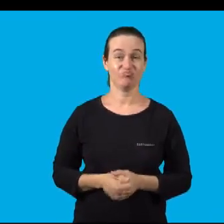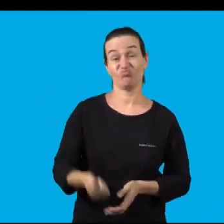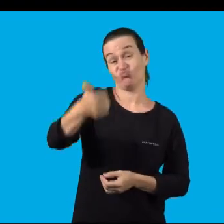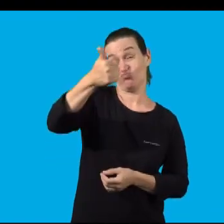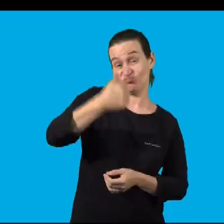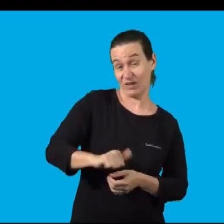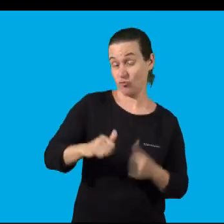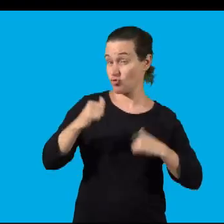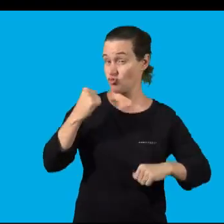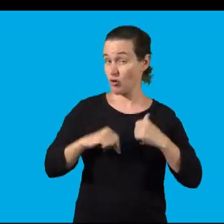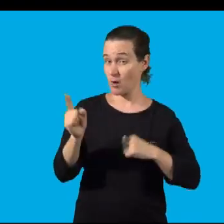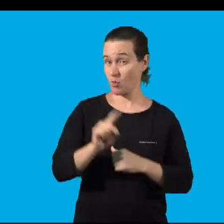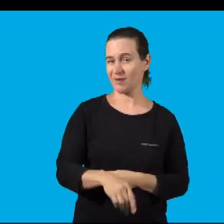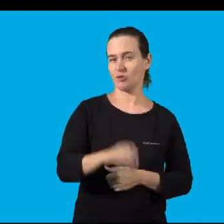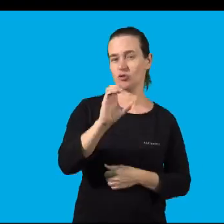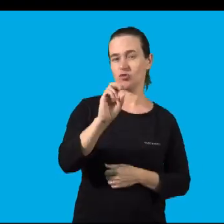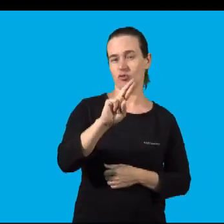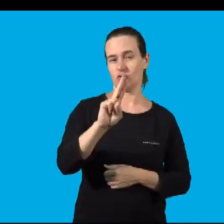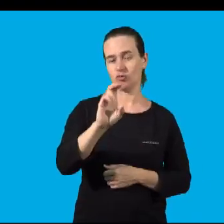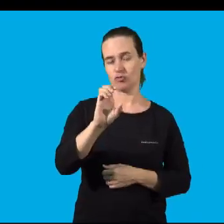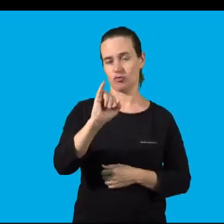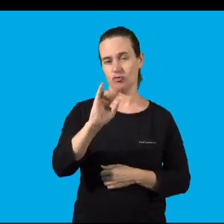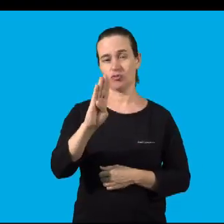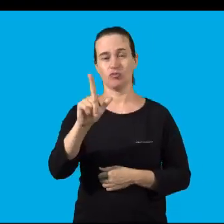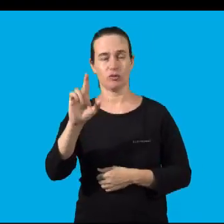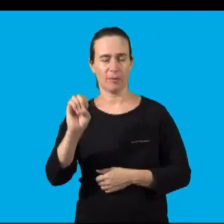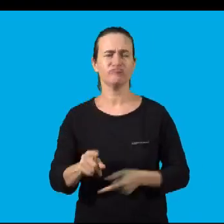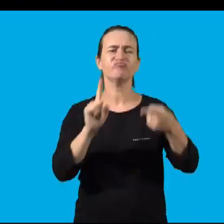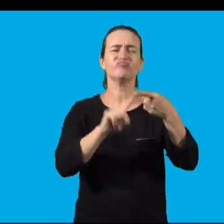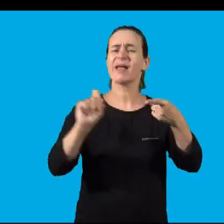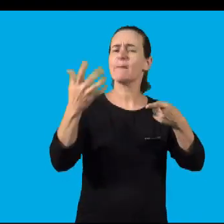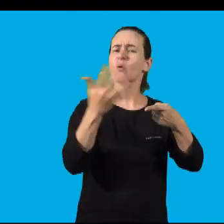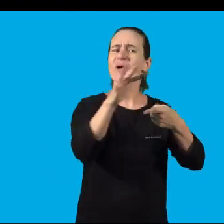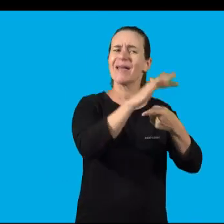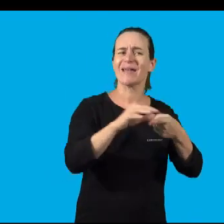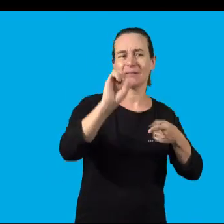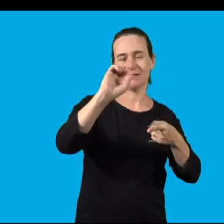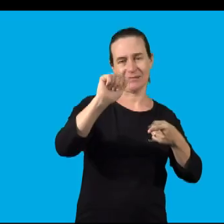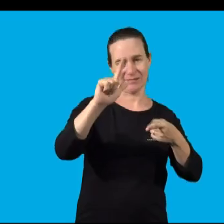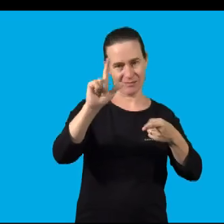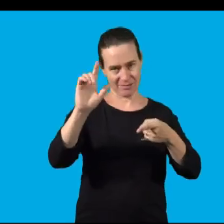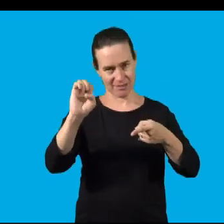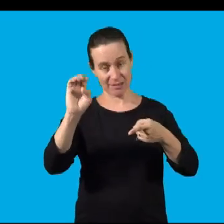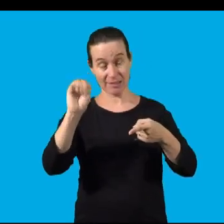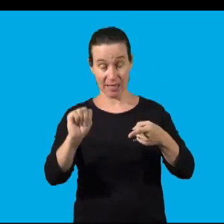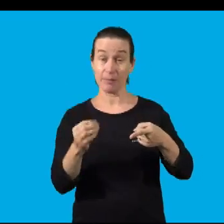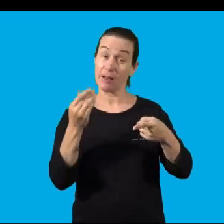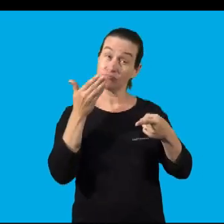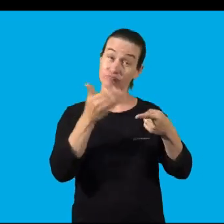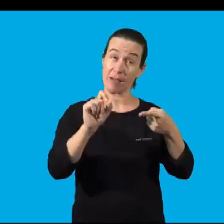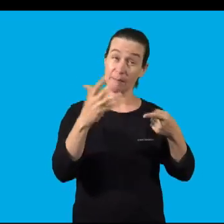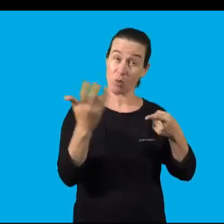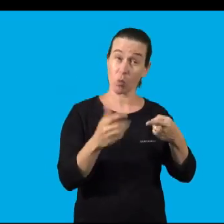Now, let's go to Salem and the witch trials, the crucible. The setting is Salem. We